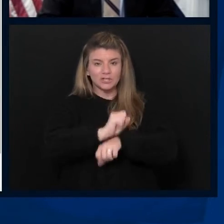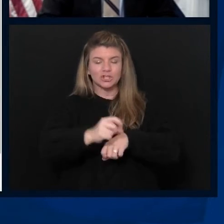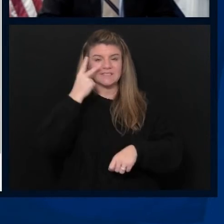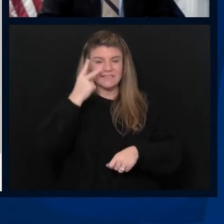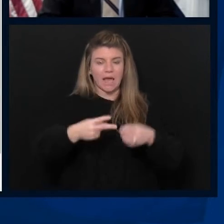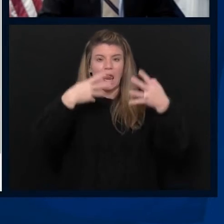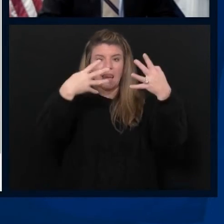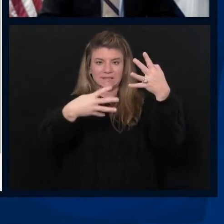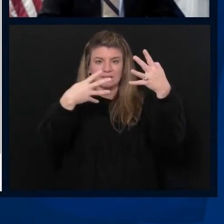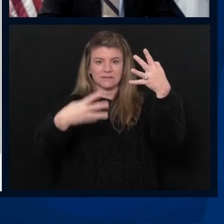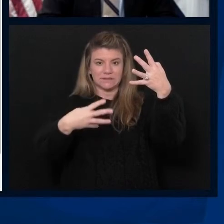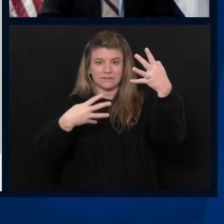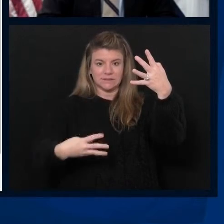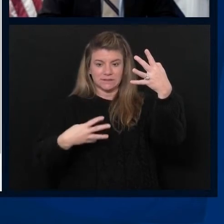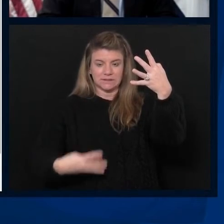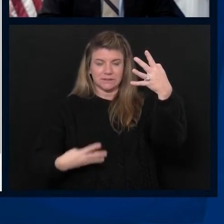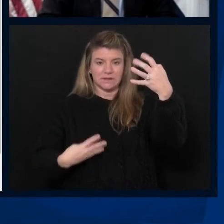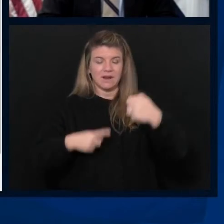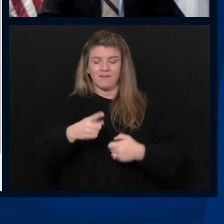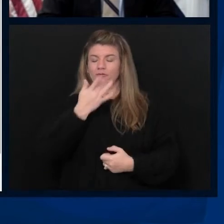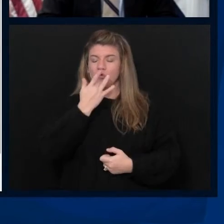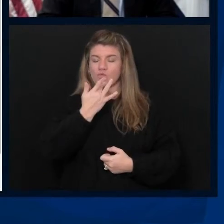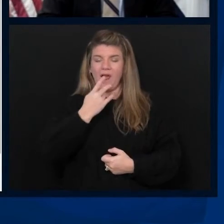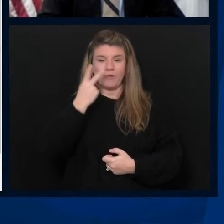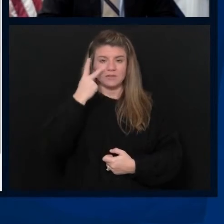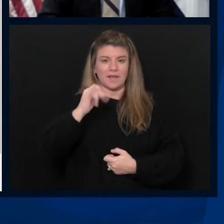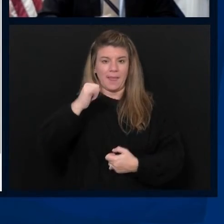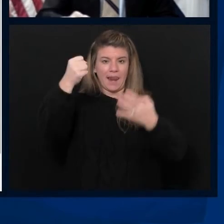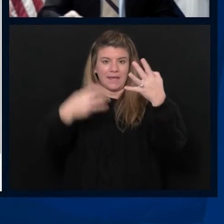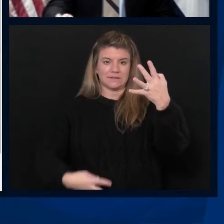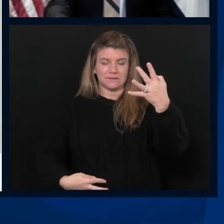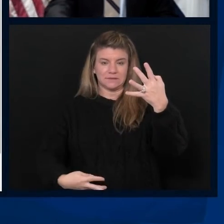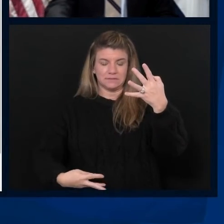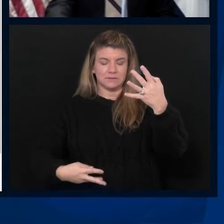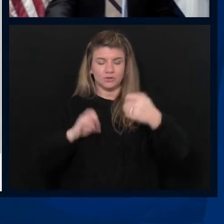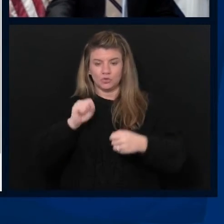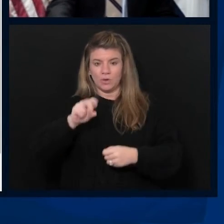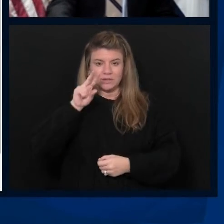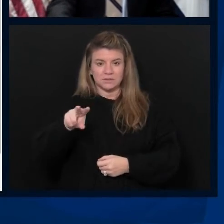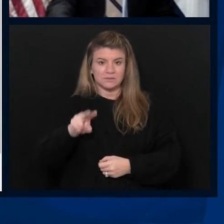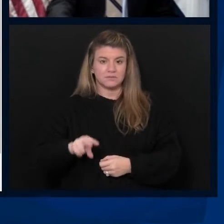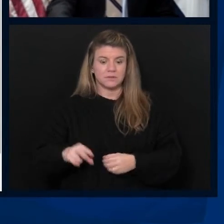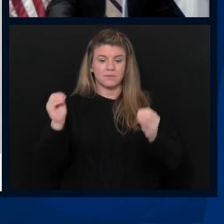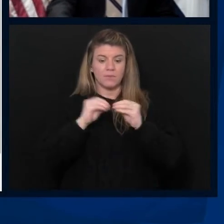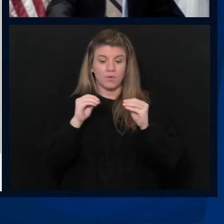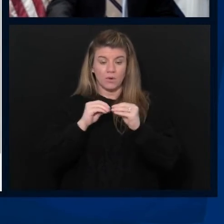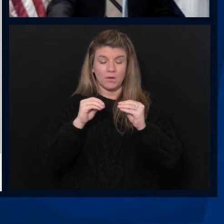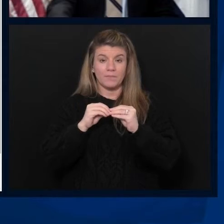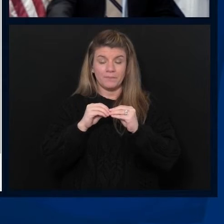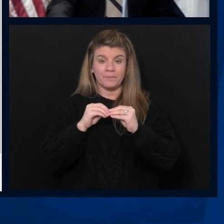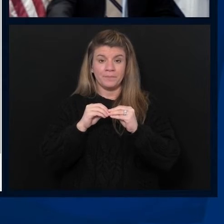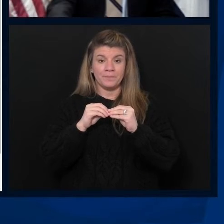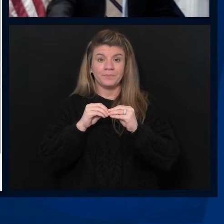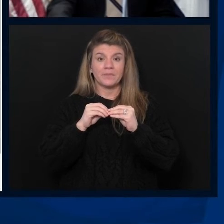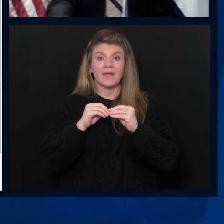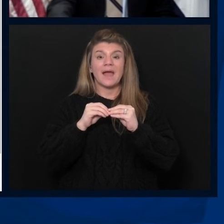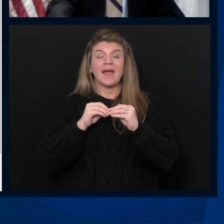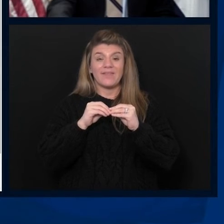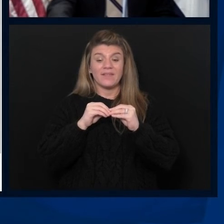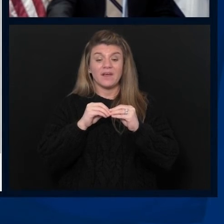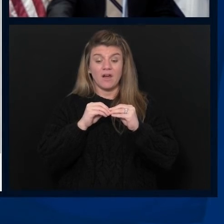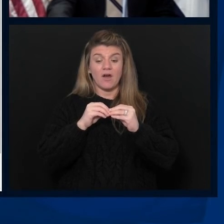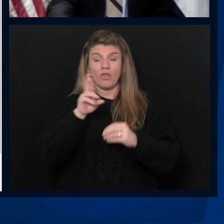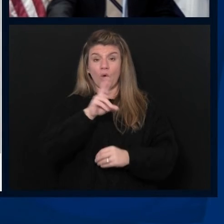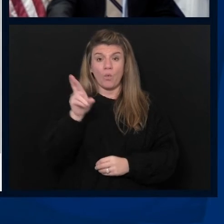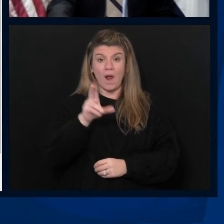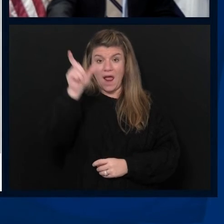of those testing sites if you'd rather look at those on a list. You can further, in the right, up on the right